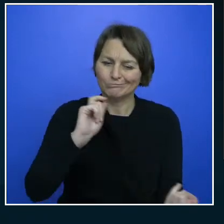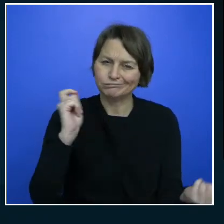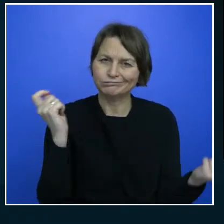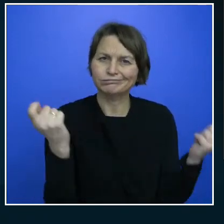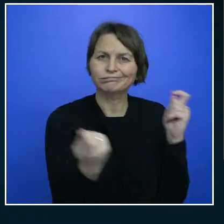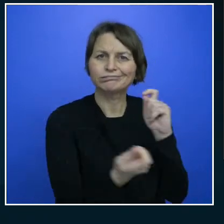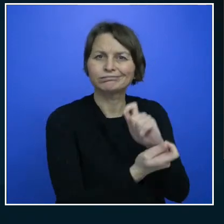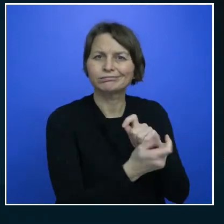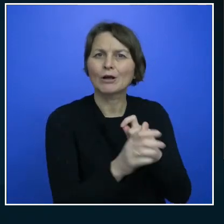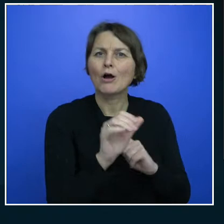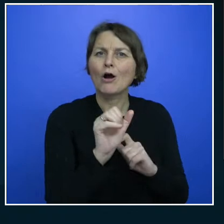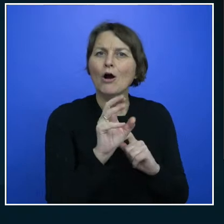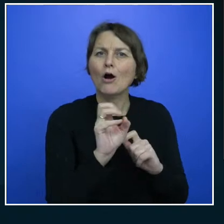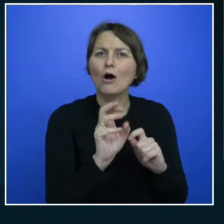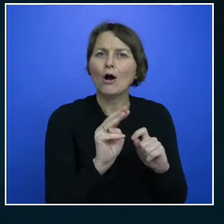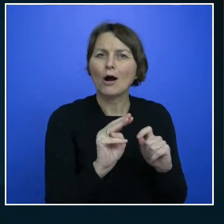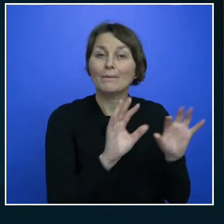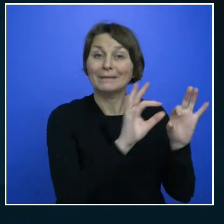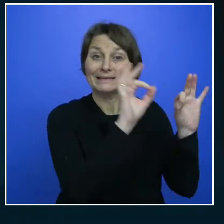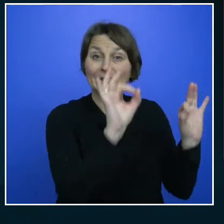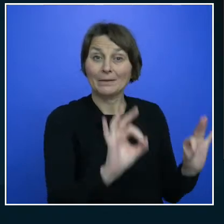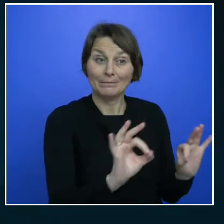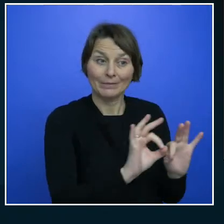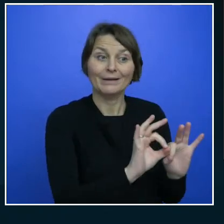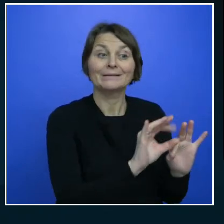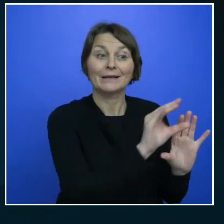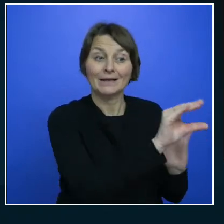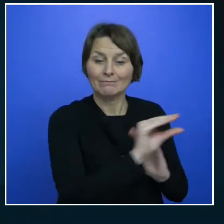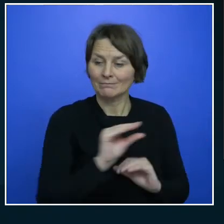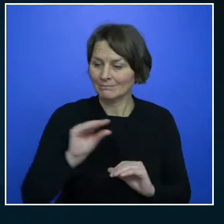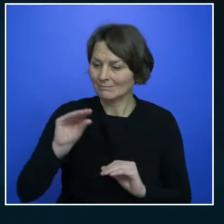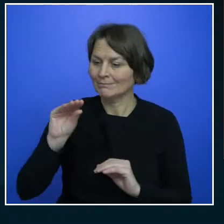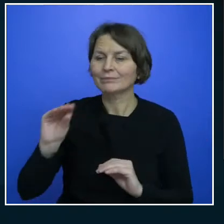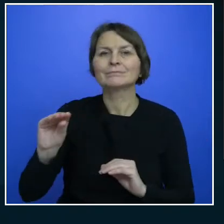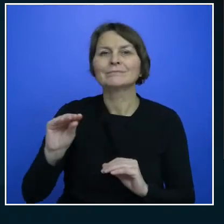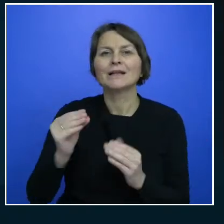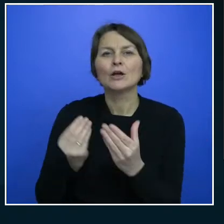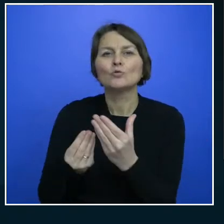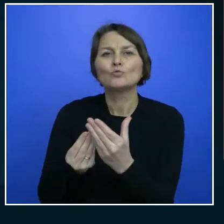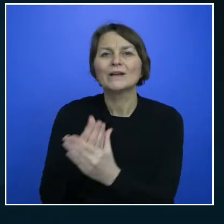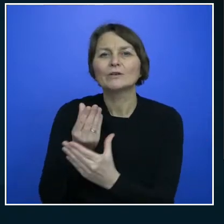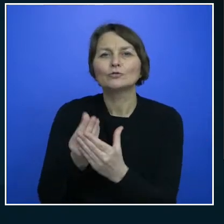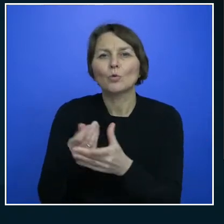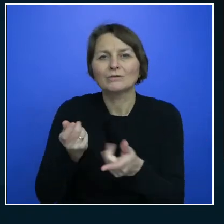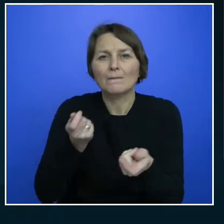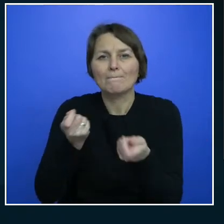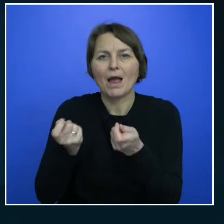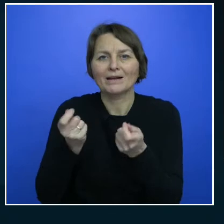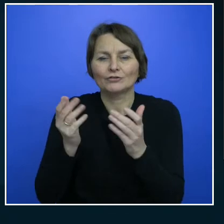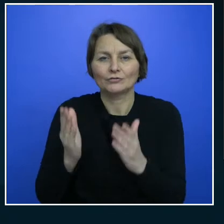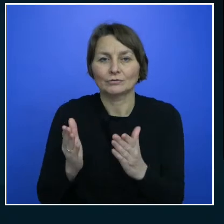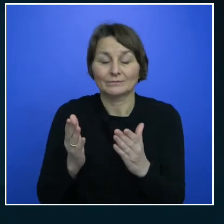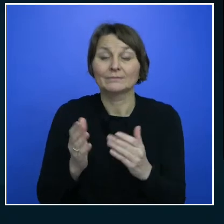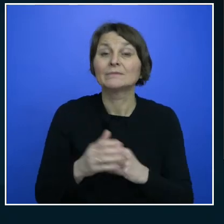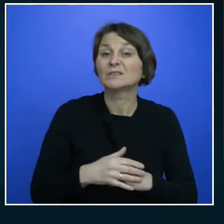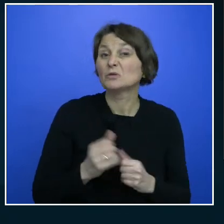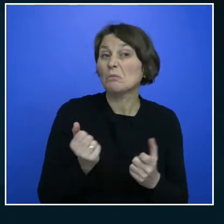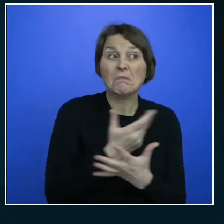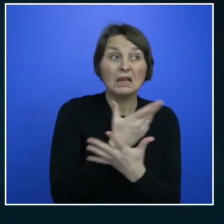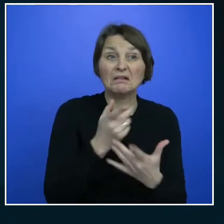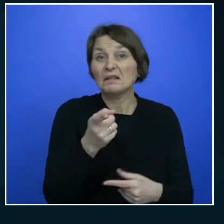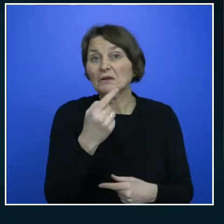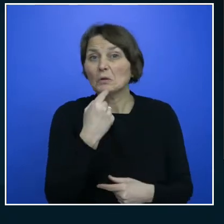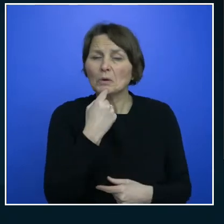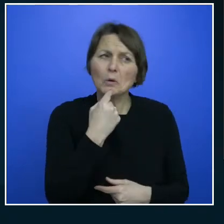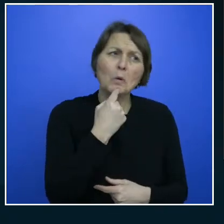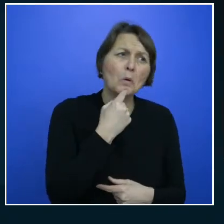And that ARM template is then fed into the Azure Resource Manager. That also means that you can use any existing way you're deploying your ARM templates, whether